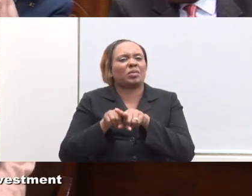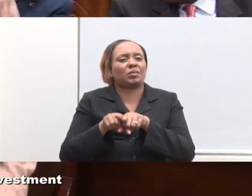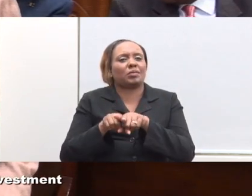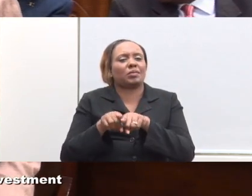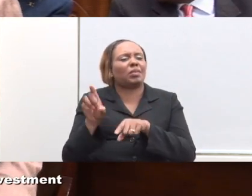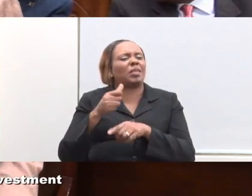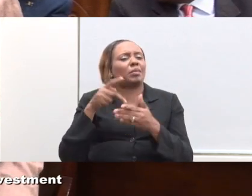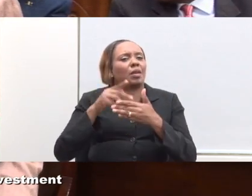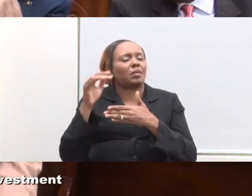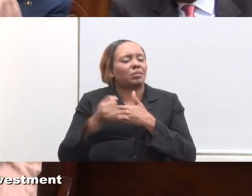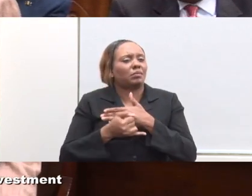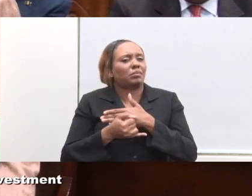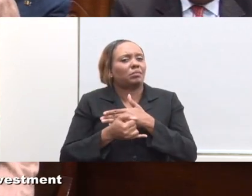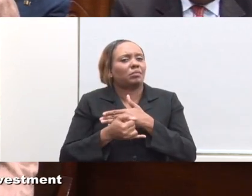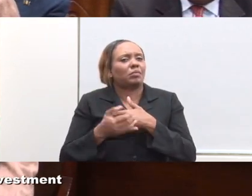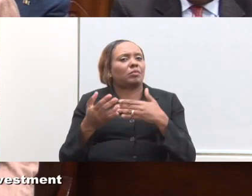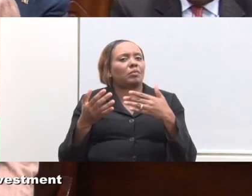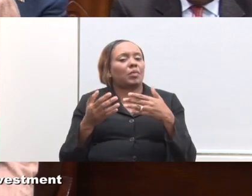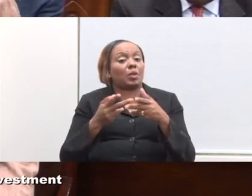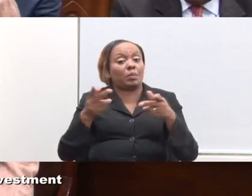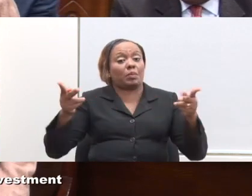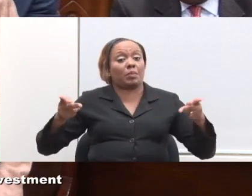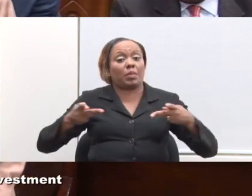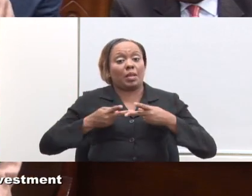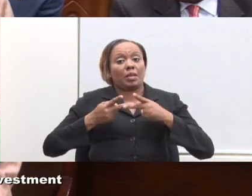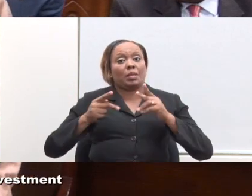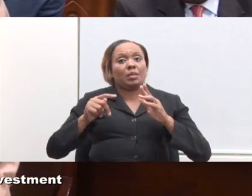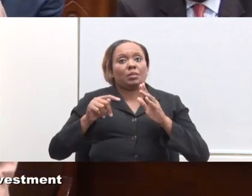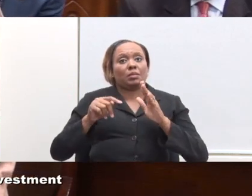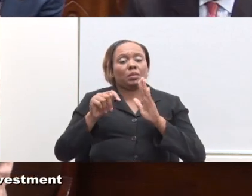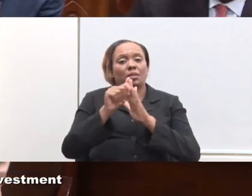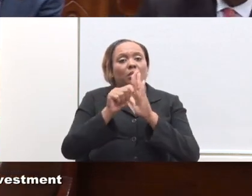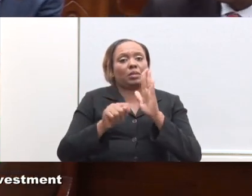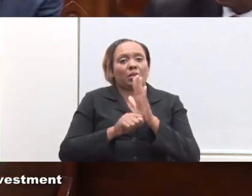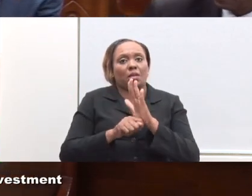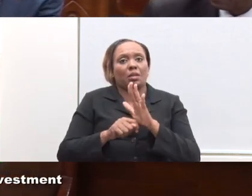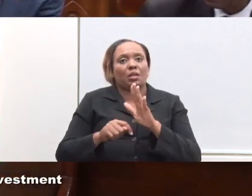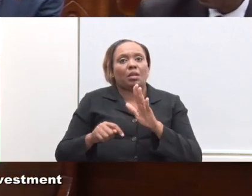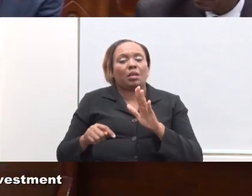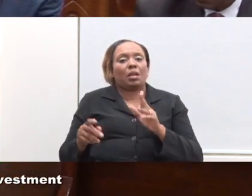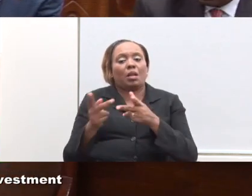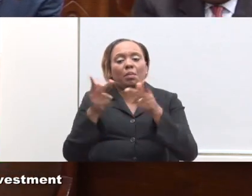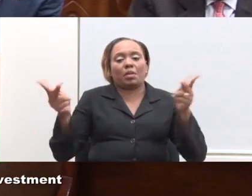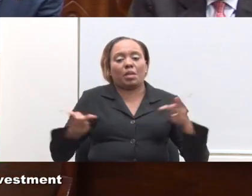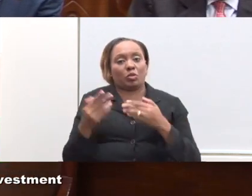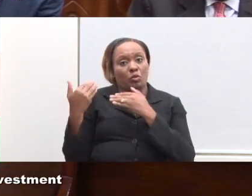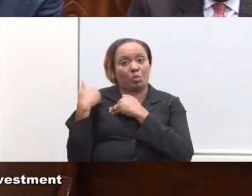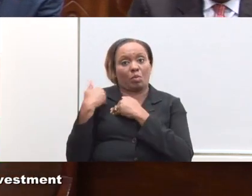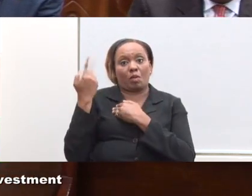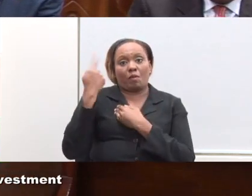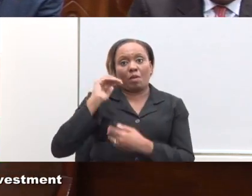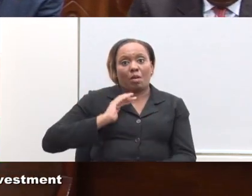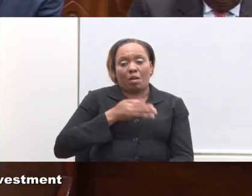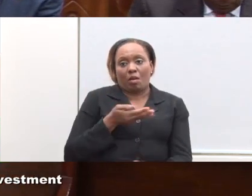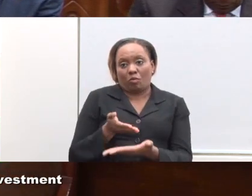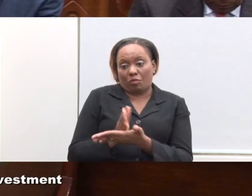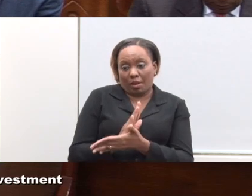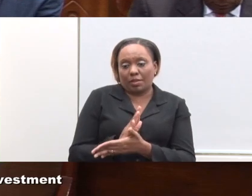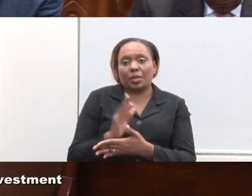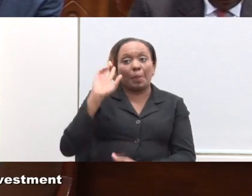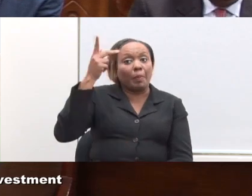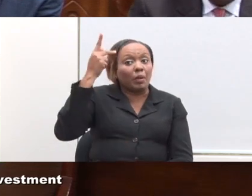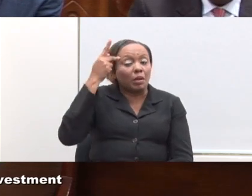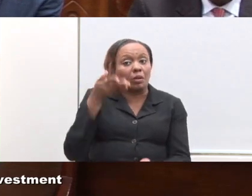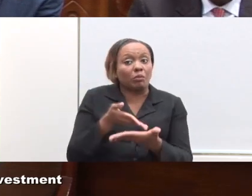understand that a place that is responsible for all of our modern rights, political, social, and